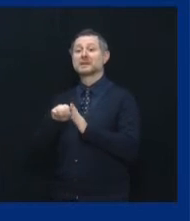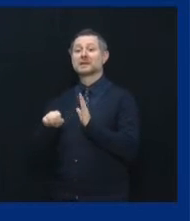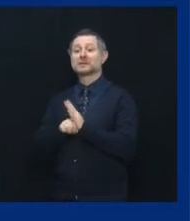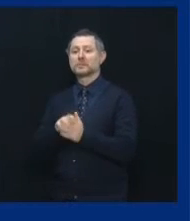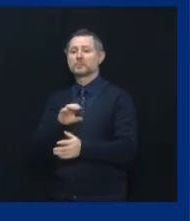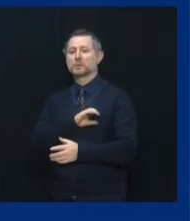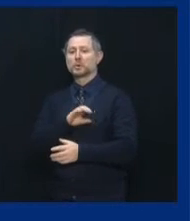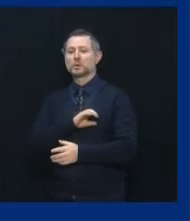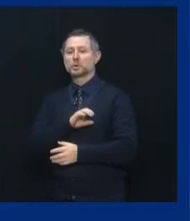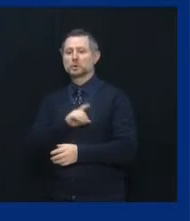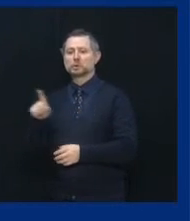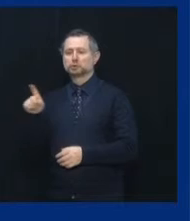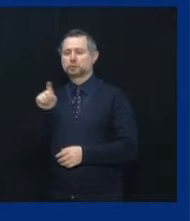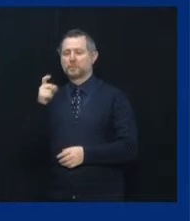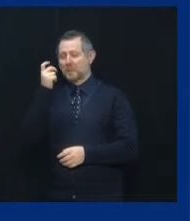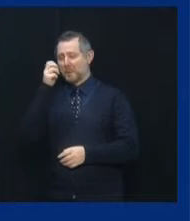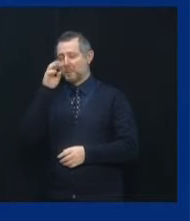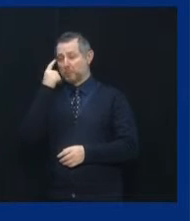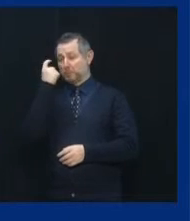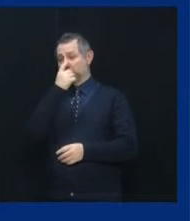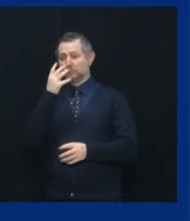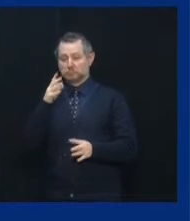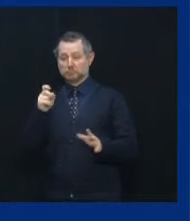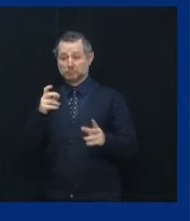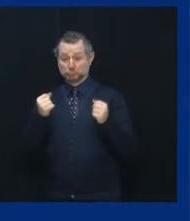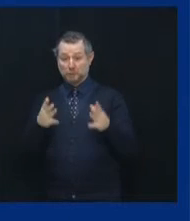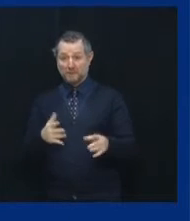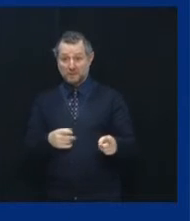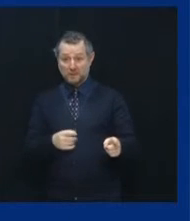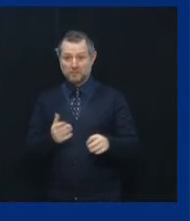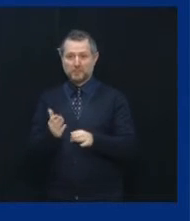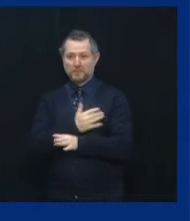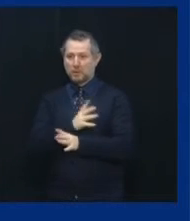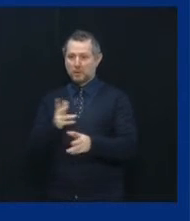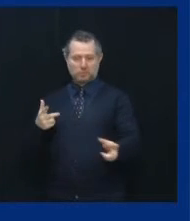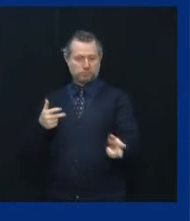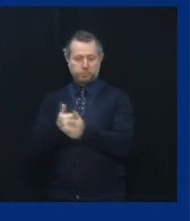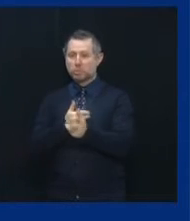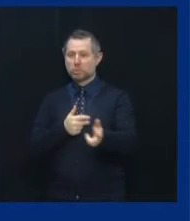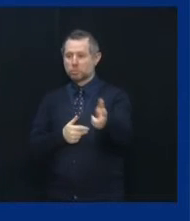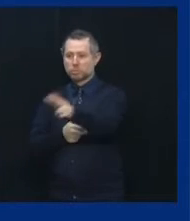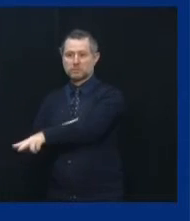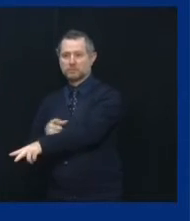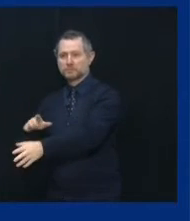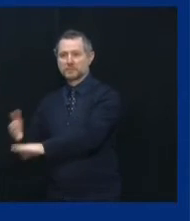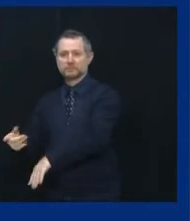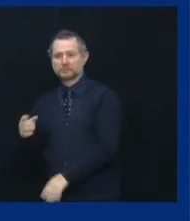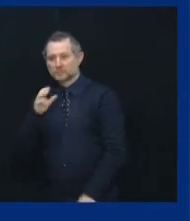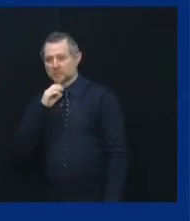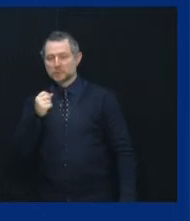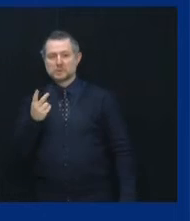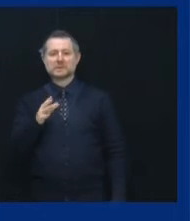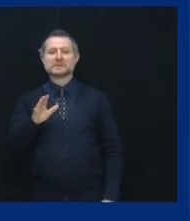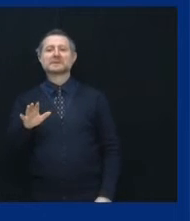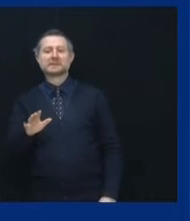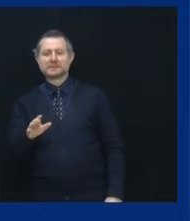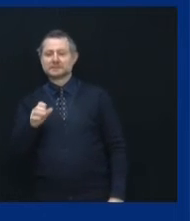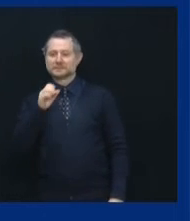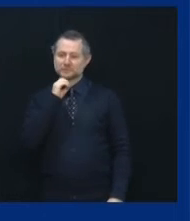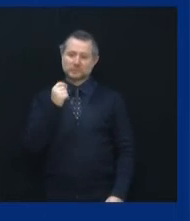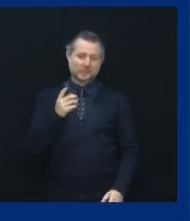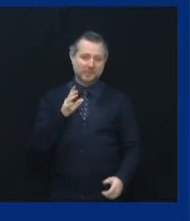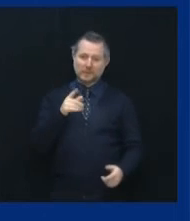road. Do you have any comment on that situation? Okay, two things. One, the only people eligible